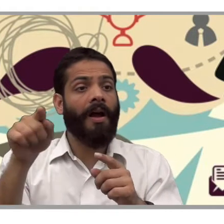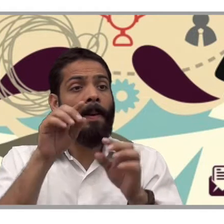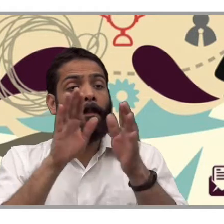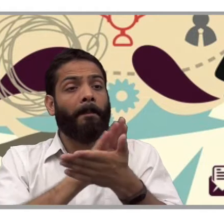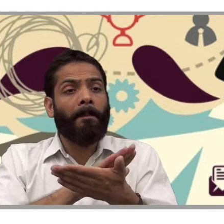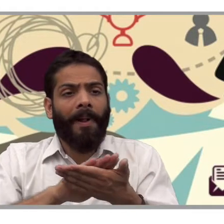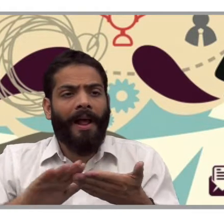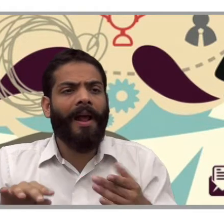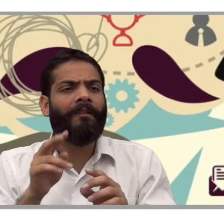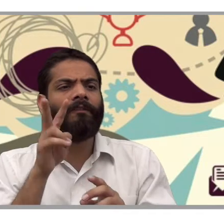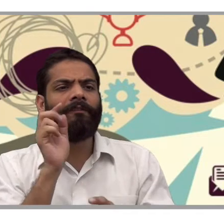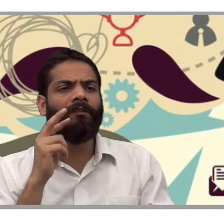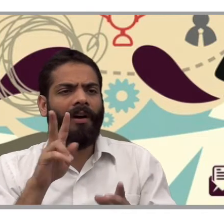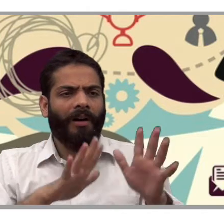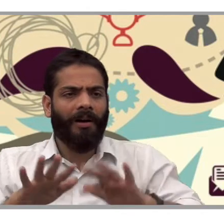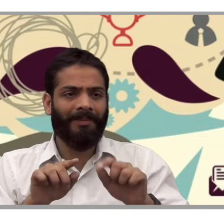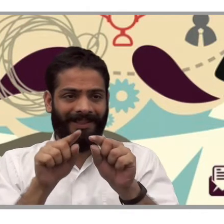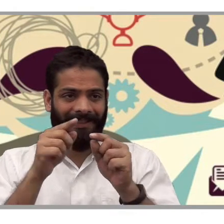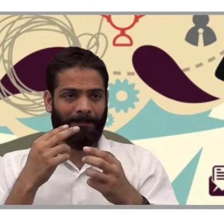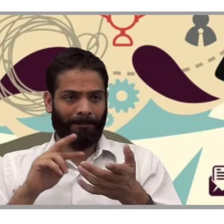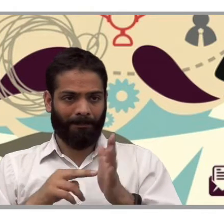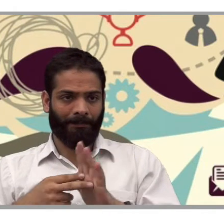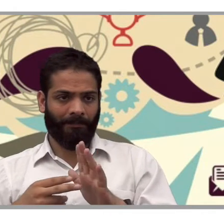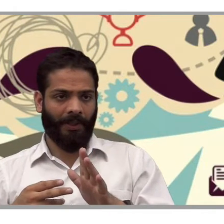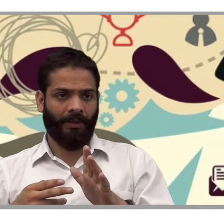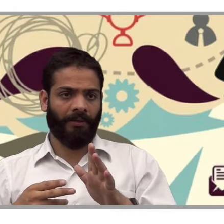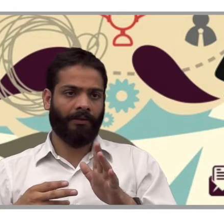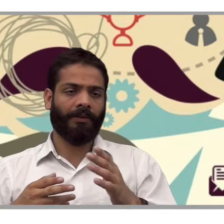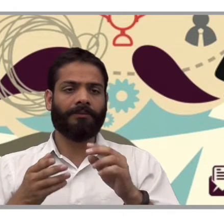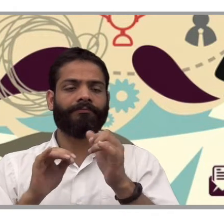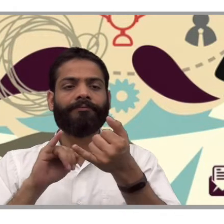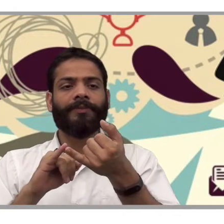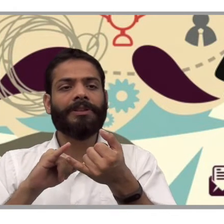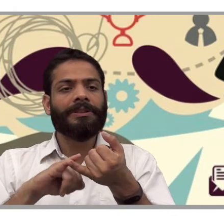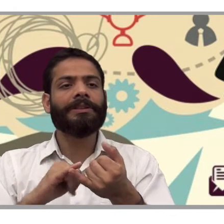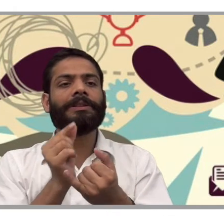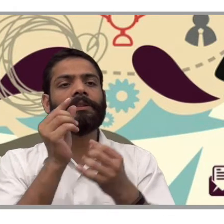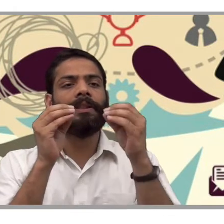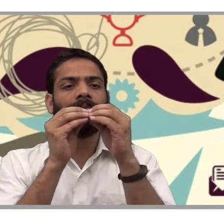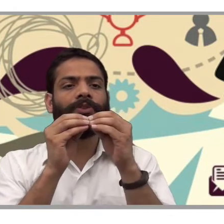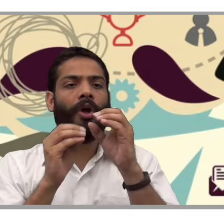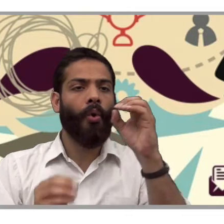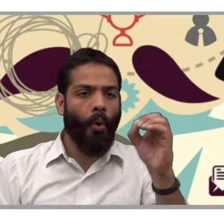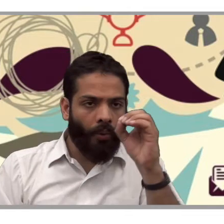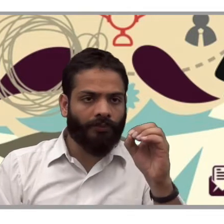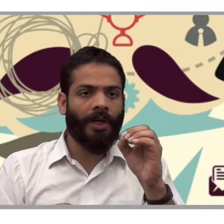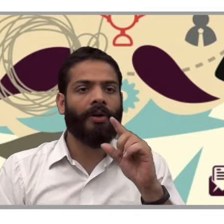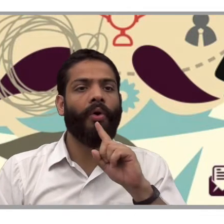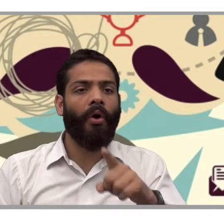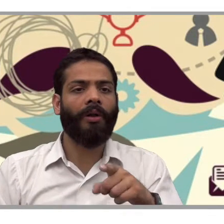It is generally found that the sentence initial argument of the verb is the subject of the sentence. A plain